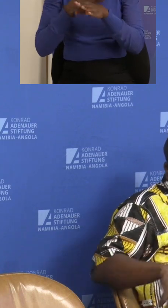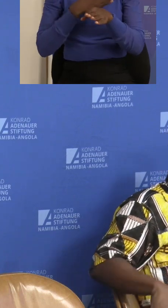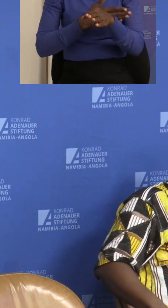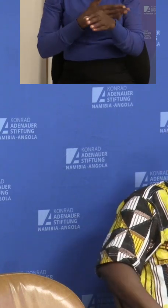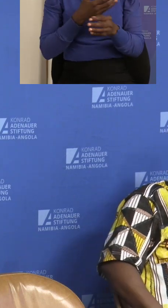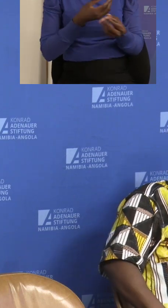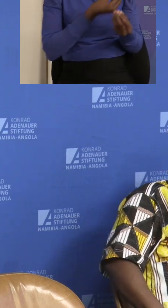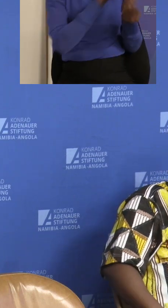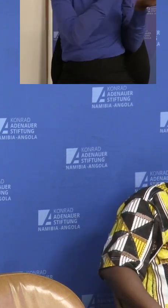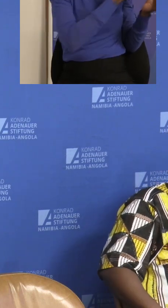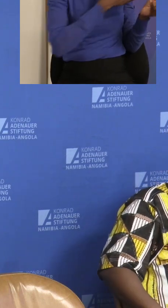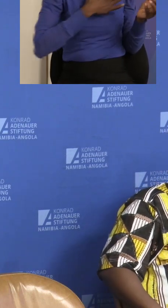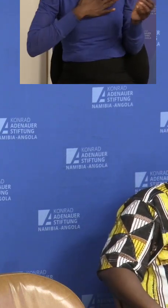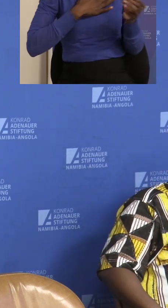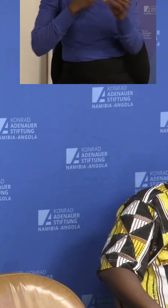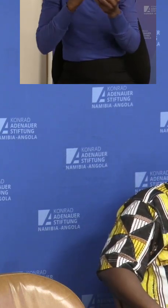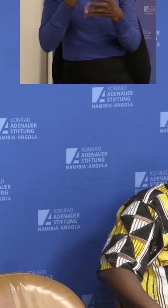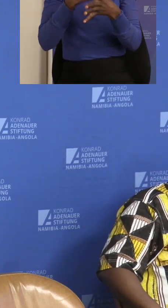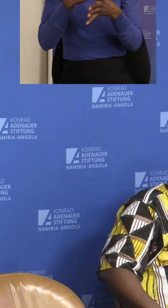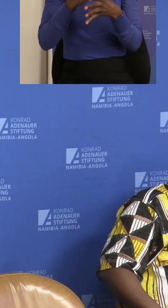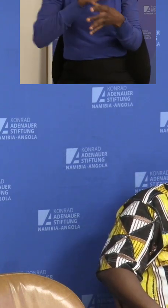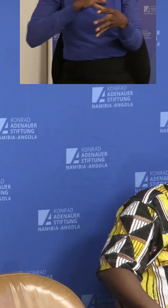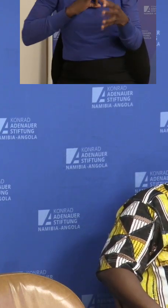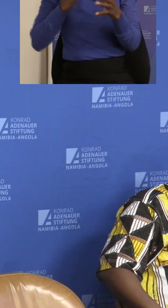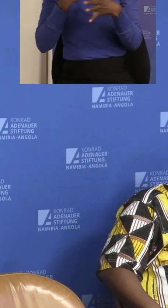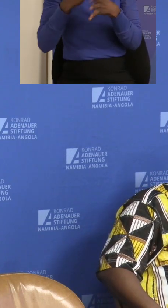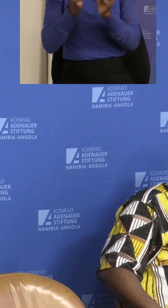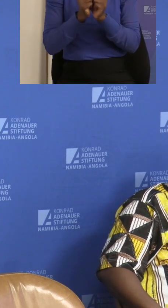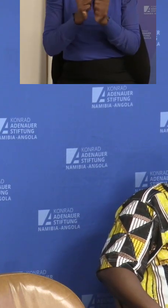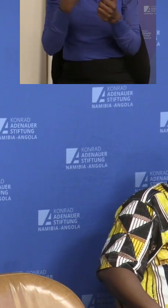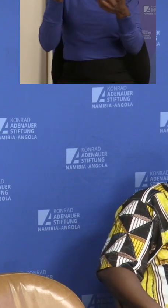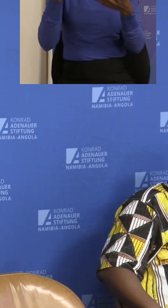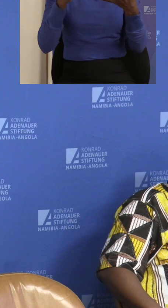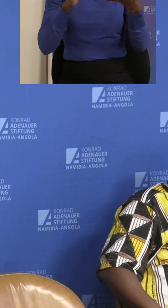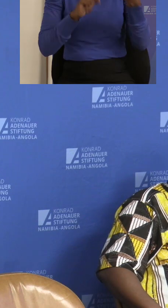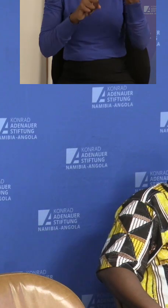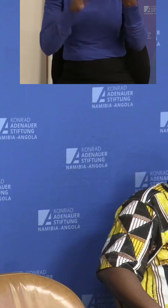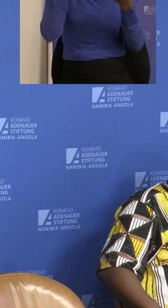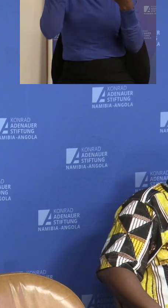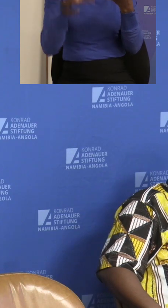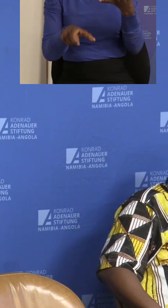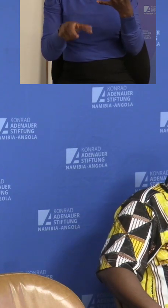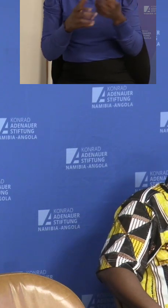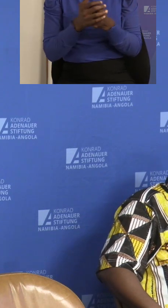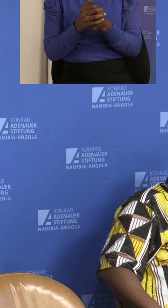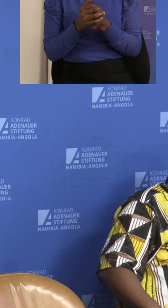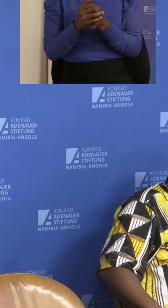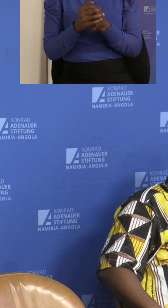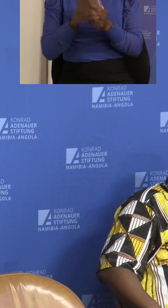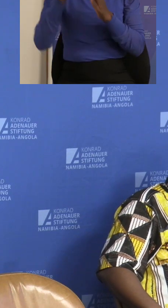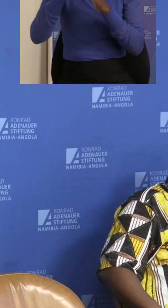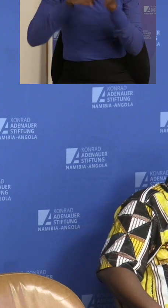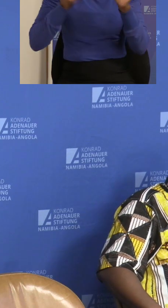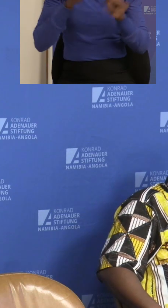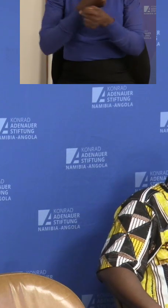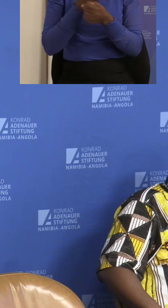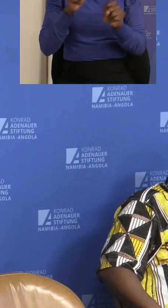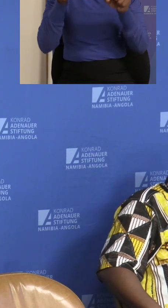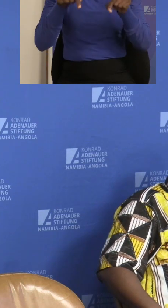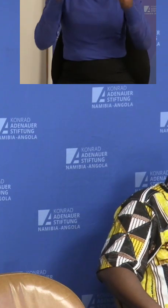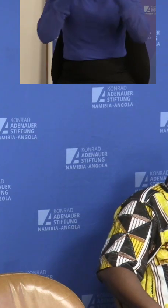my colleague, I think at this juncture, I also need to announce that we also have a fourth panelist. He's unable to be with us